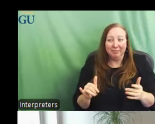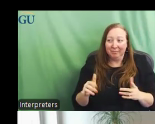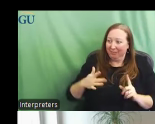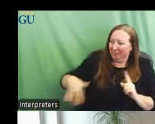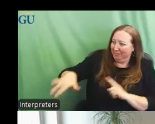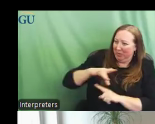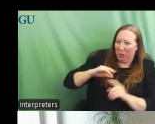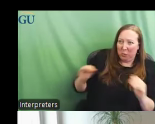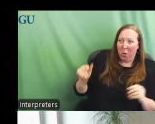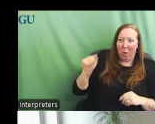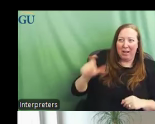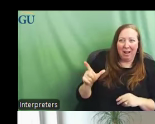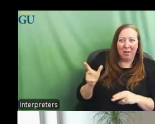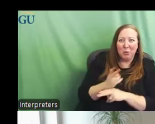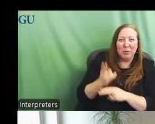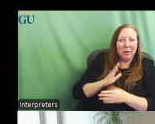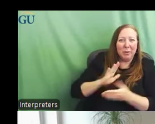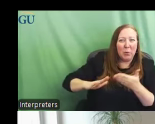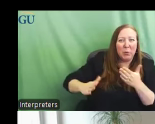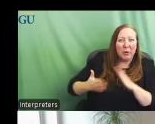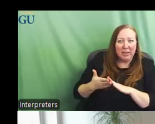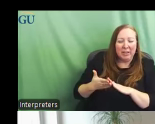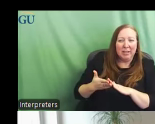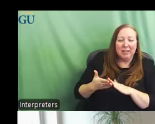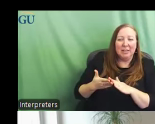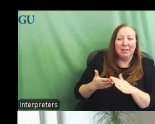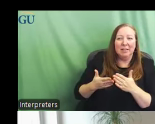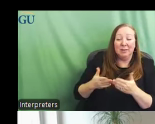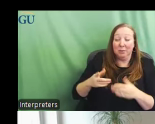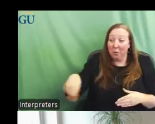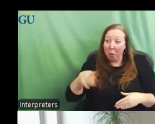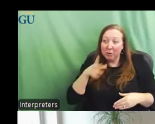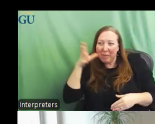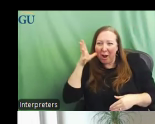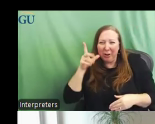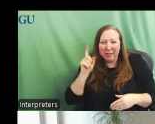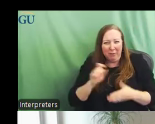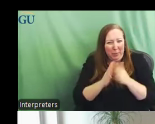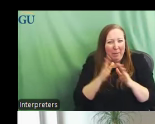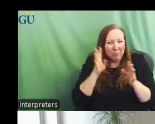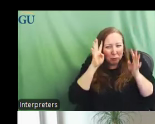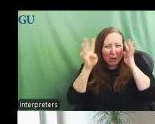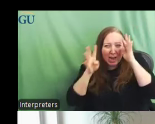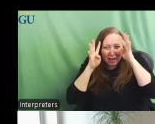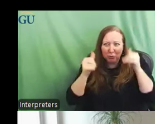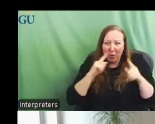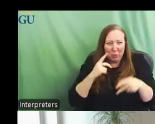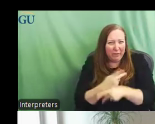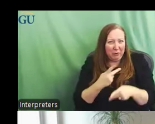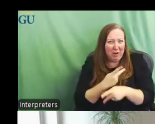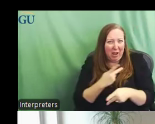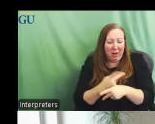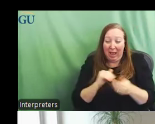them that uses ASL. So they've had to use some kind of creative ways to engage their child, not only